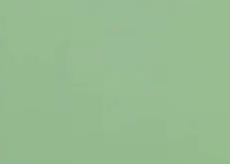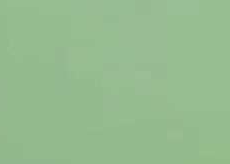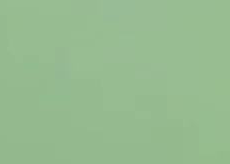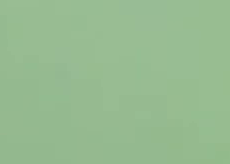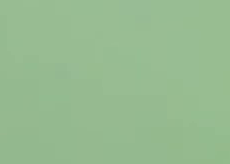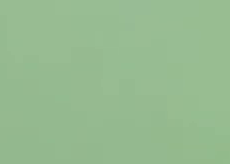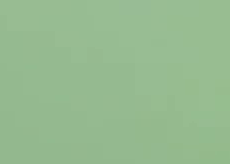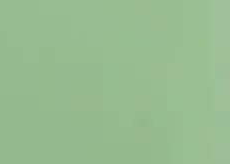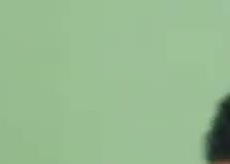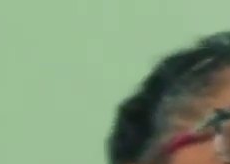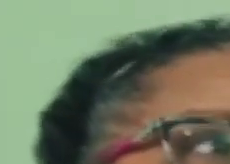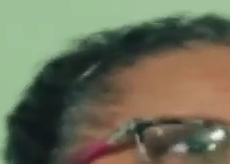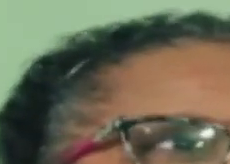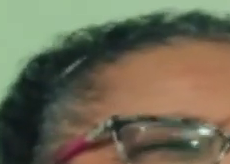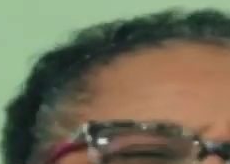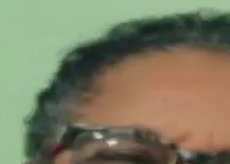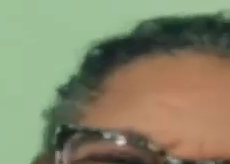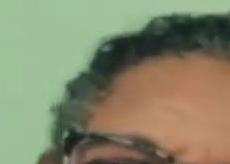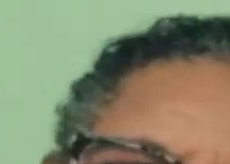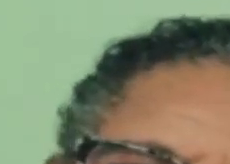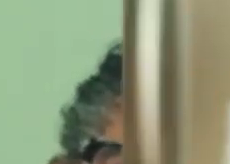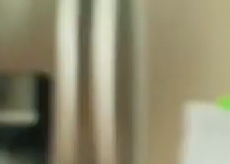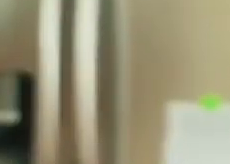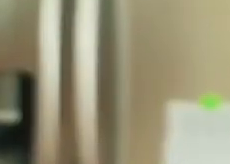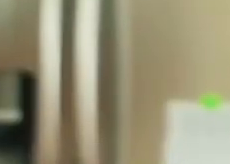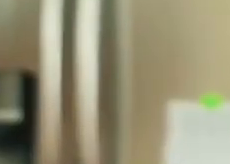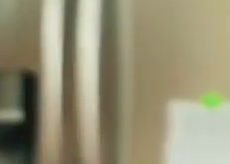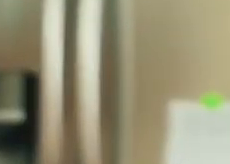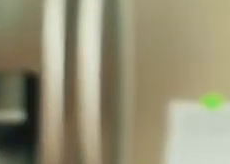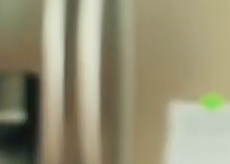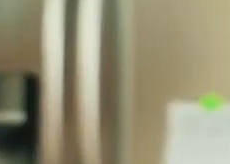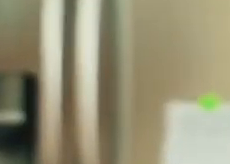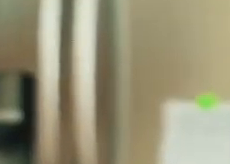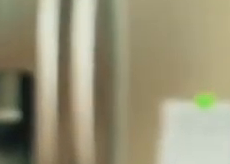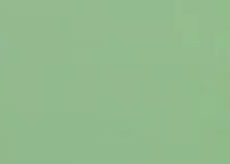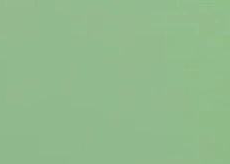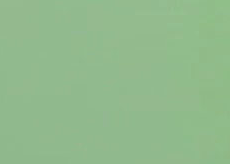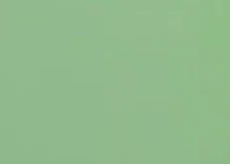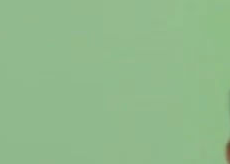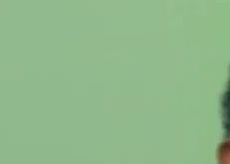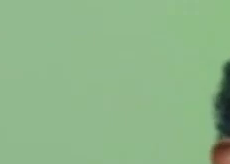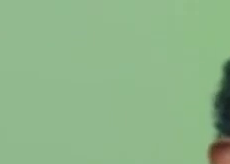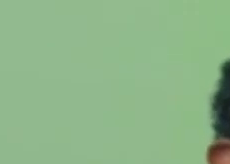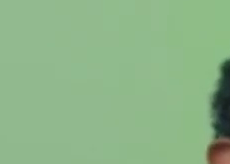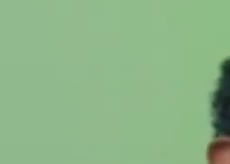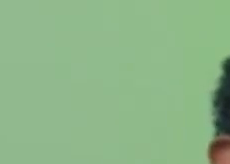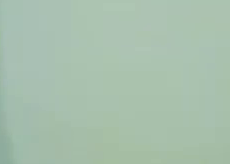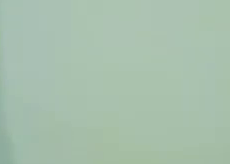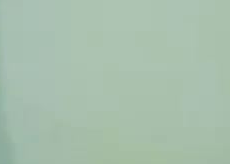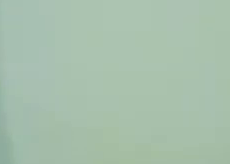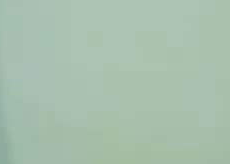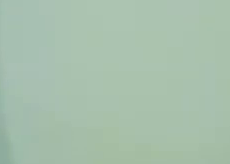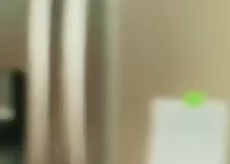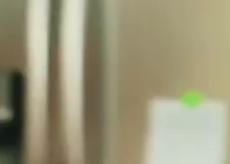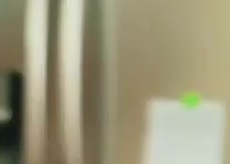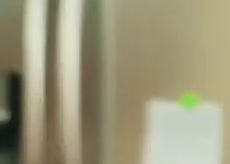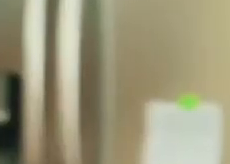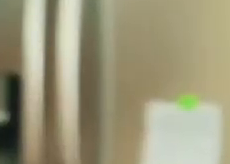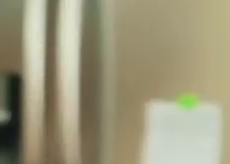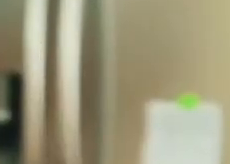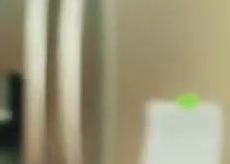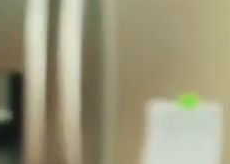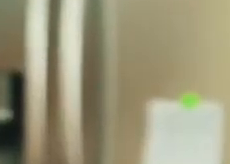Hello. Hi, Grandma. I miss you. Can you come and visit me? I miss you too, darling. But you know,